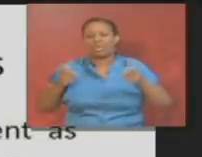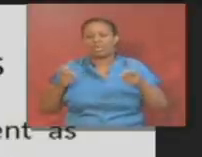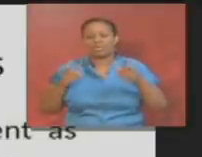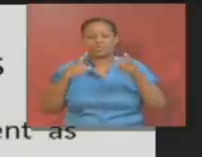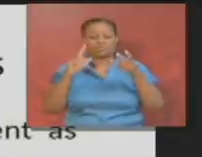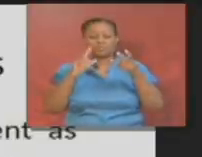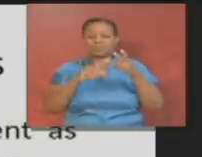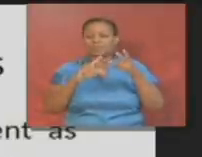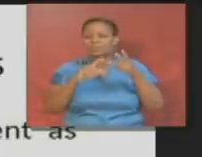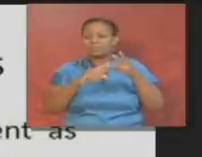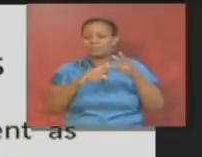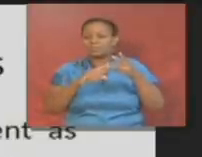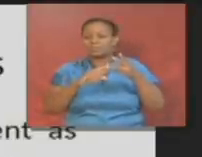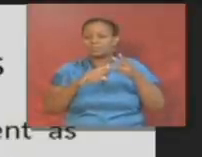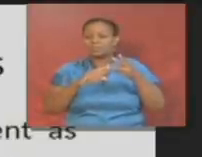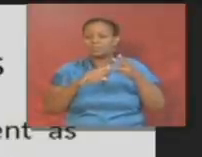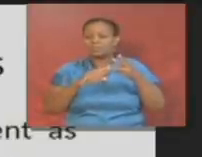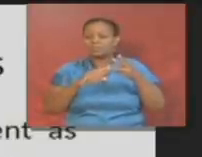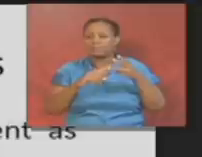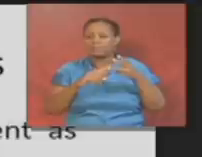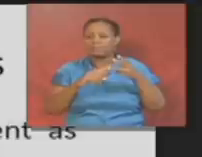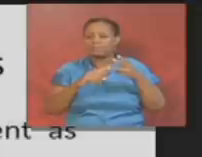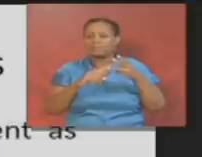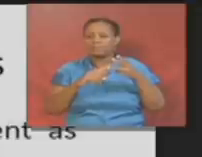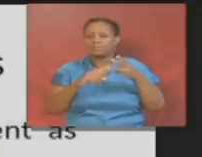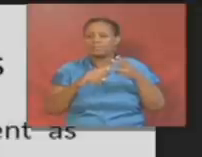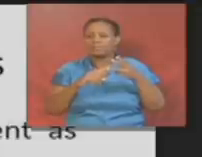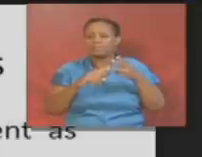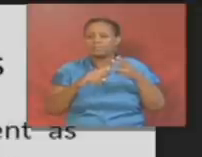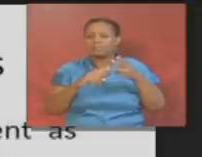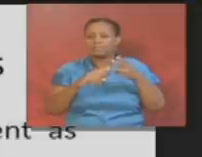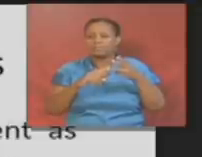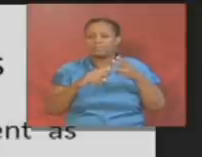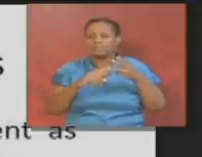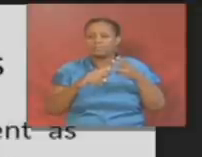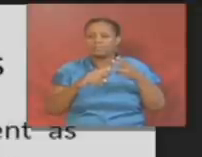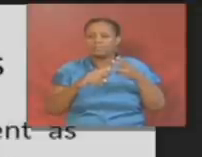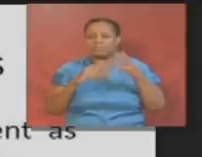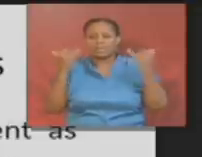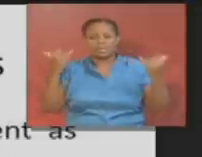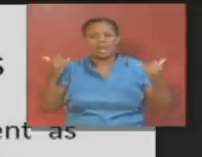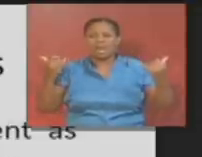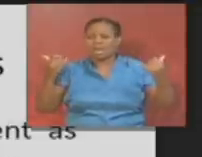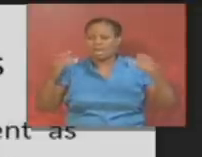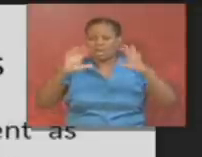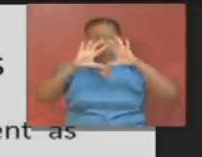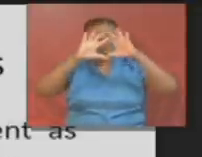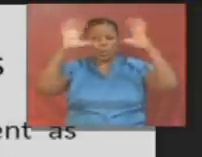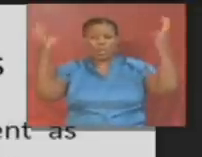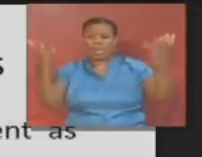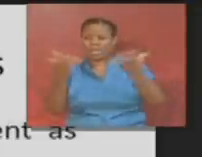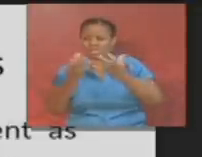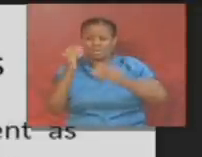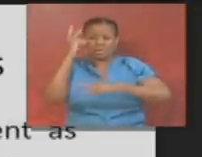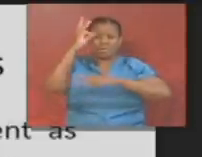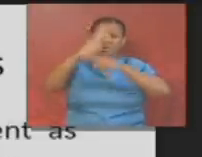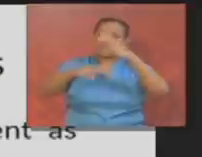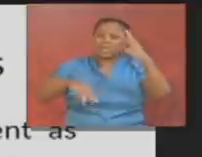In our setting, as indeed throughout the world, and even in first world countries with well-developed healthcare